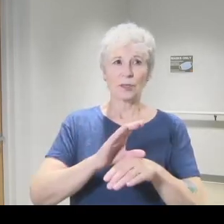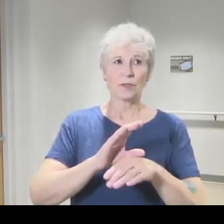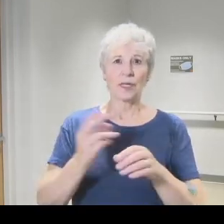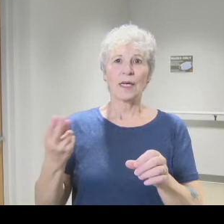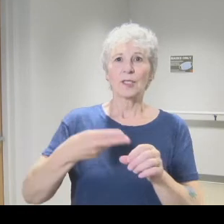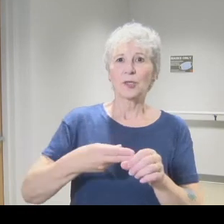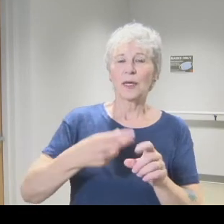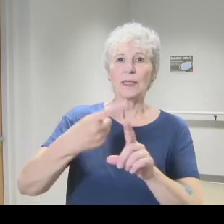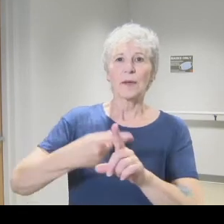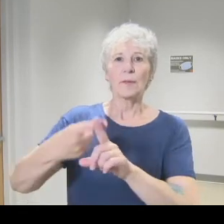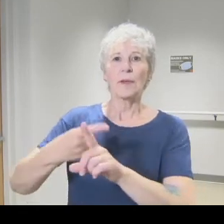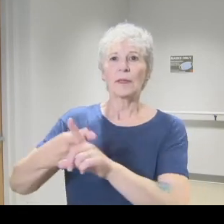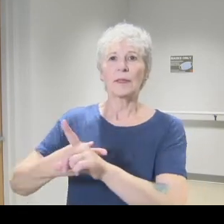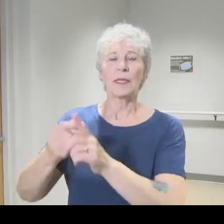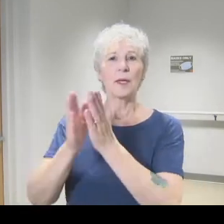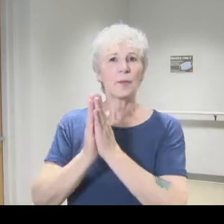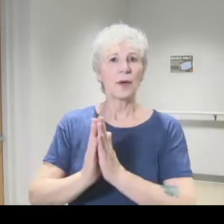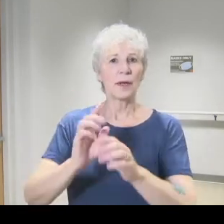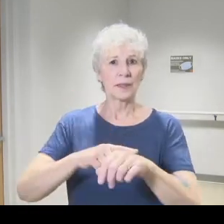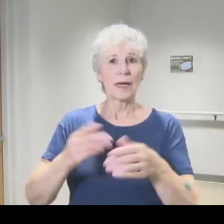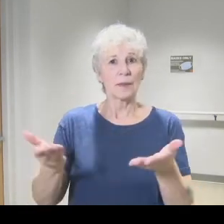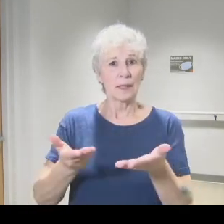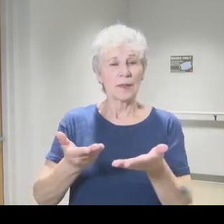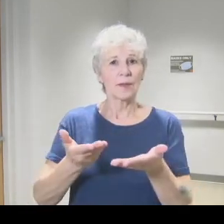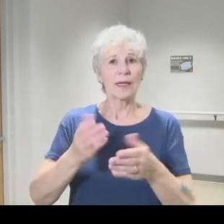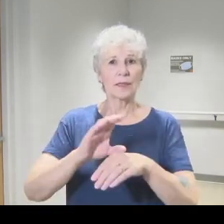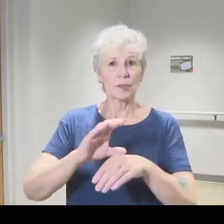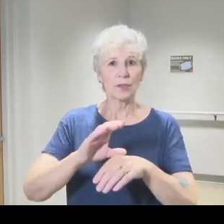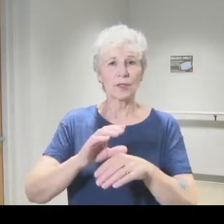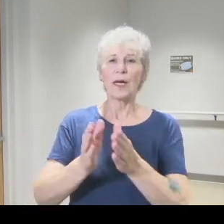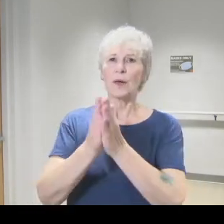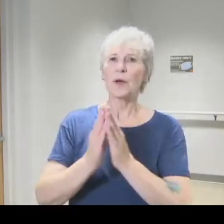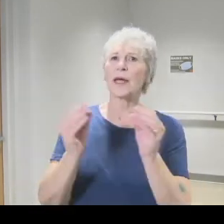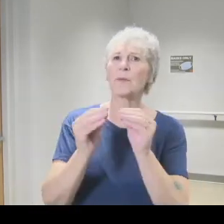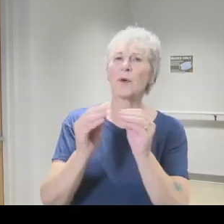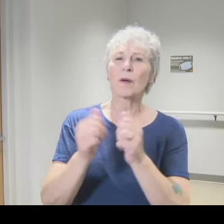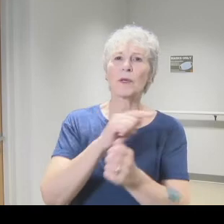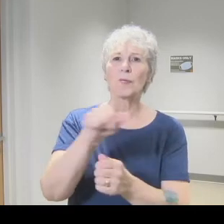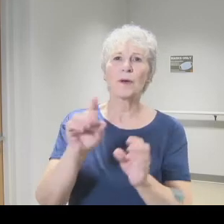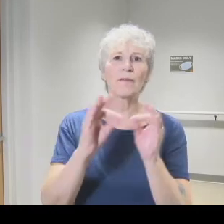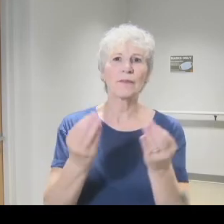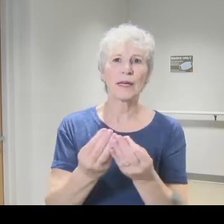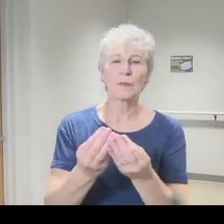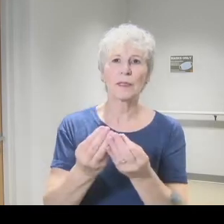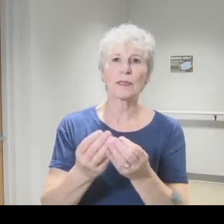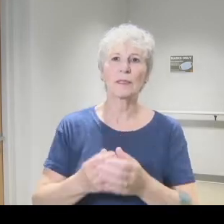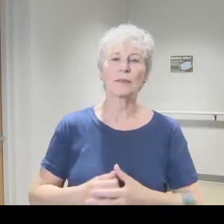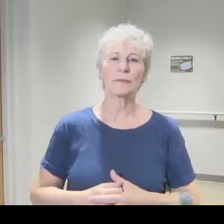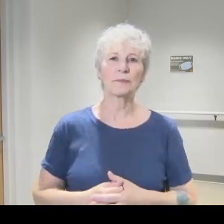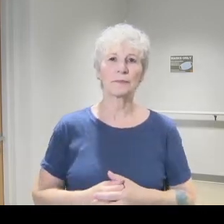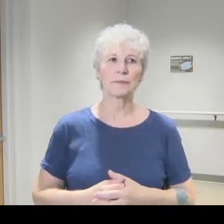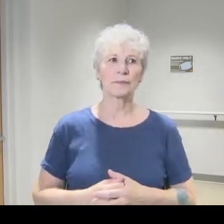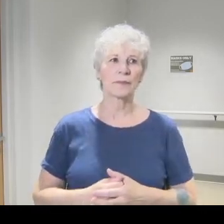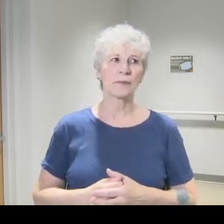joining the monthly prayer time at Grace? Would you pray more with your loved ones and family? And